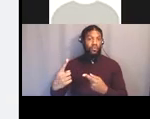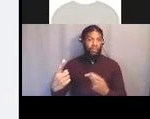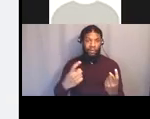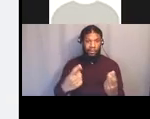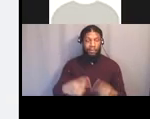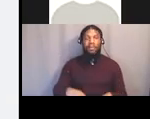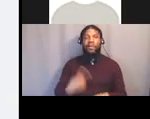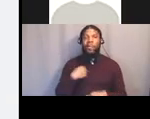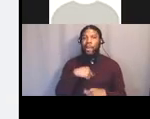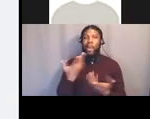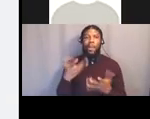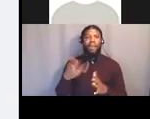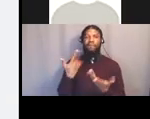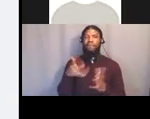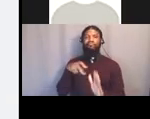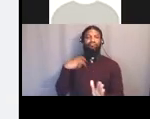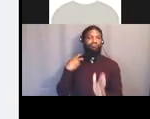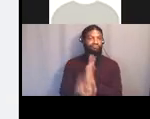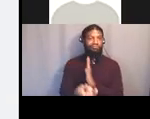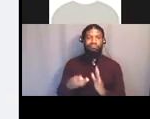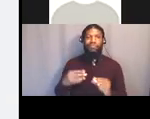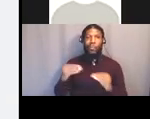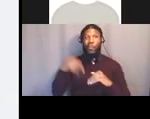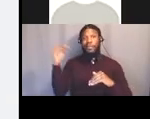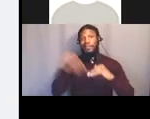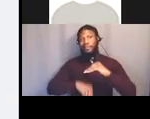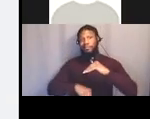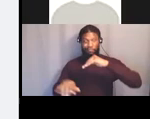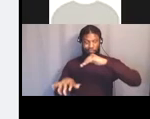we've delved into this a little bit more.